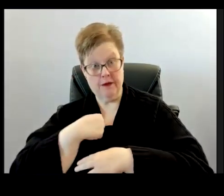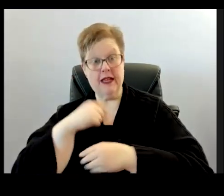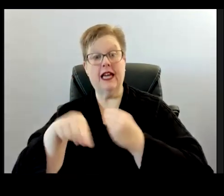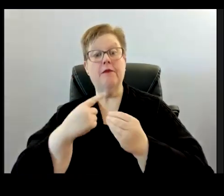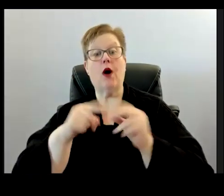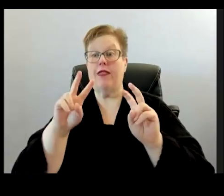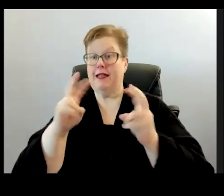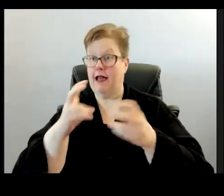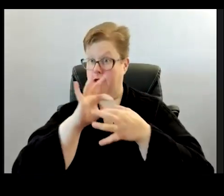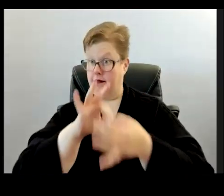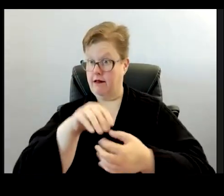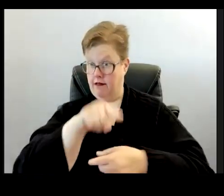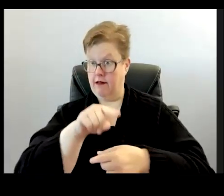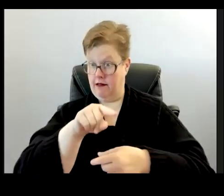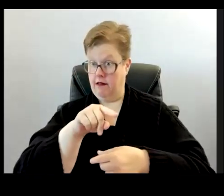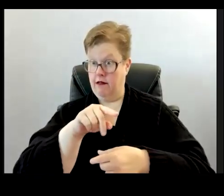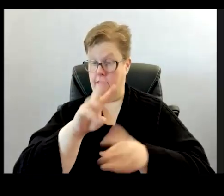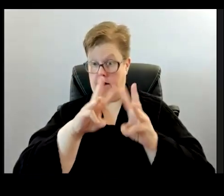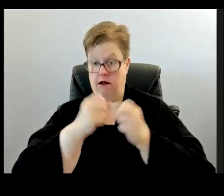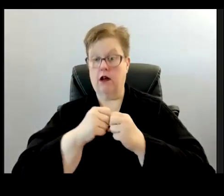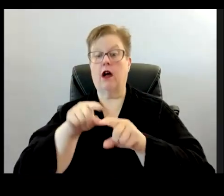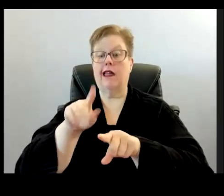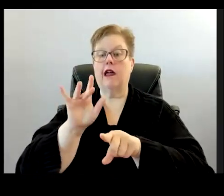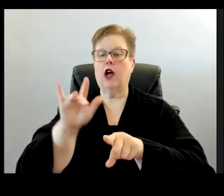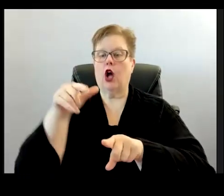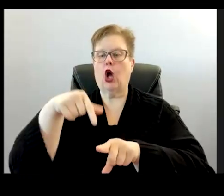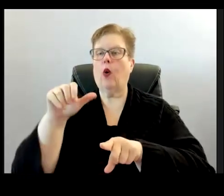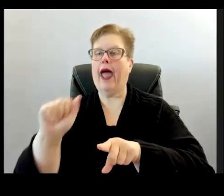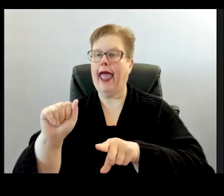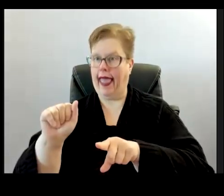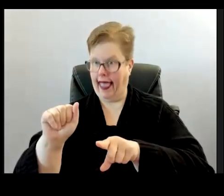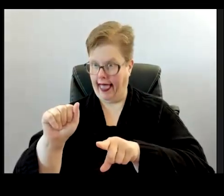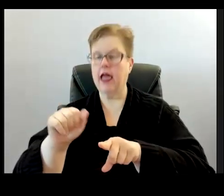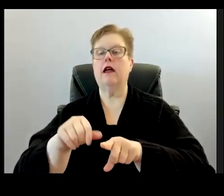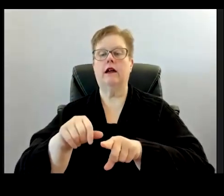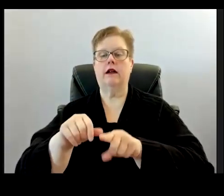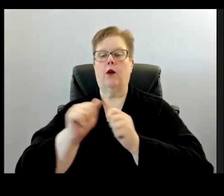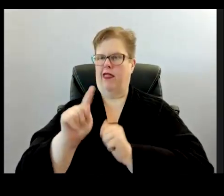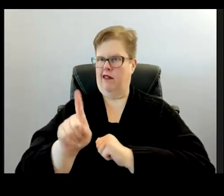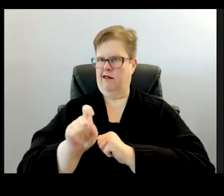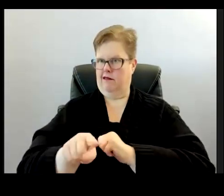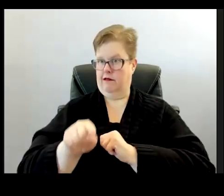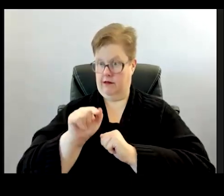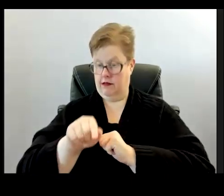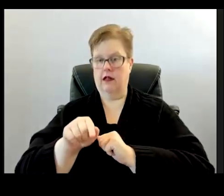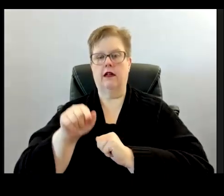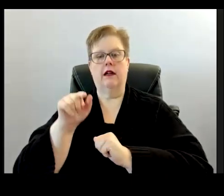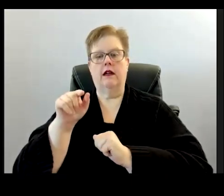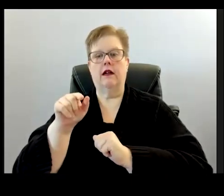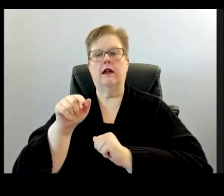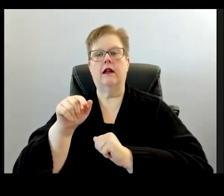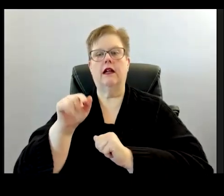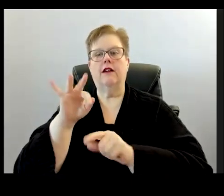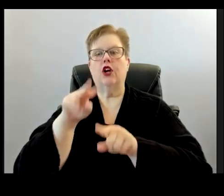of the webinar, you're going to want to click that Q&A button. If when you look at the menu, you do not see a